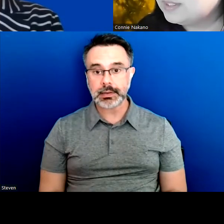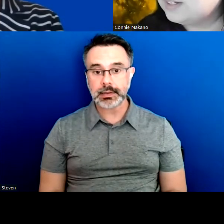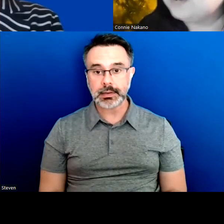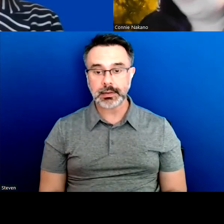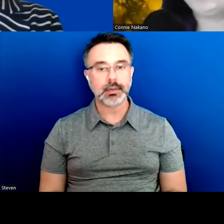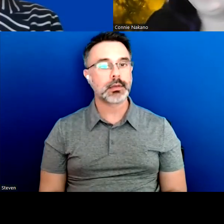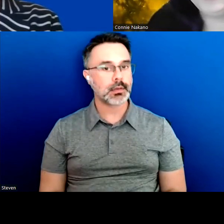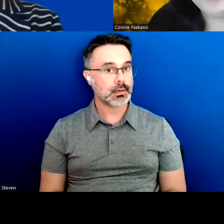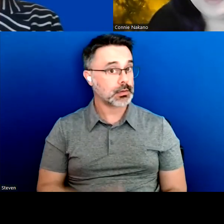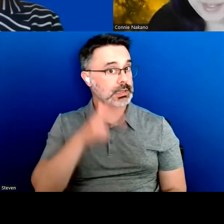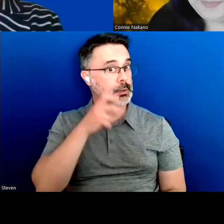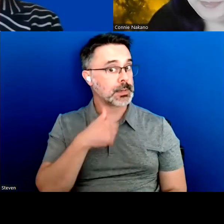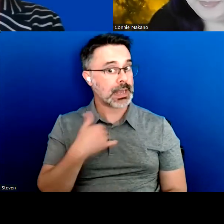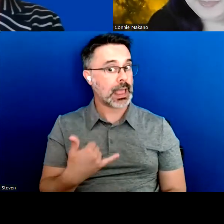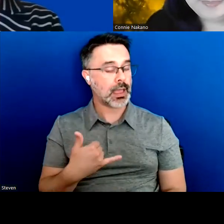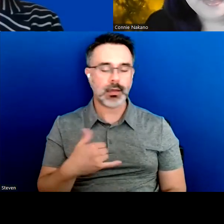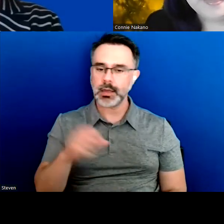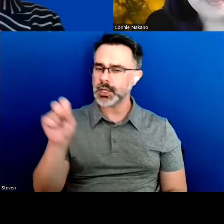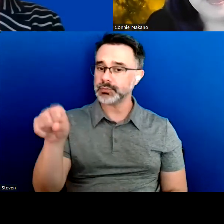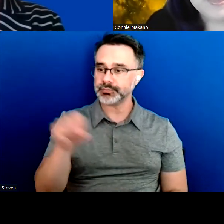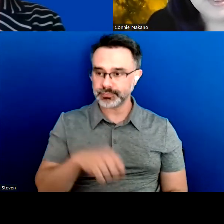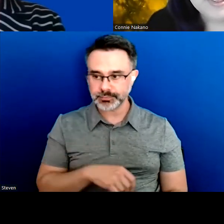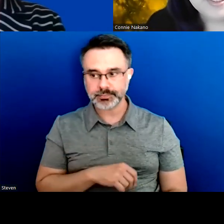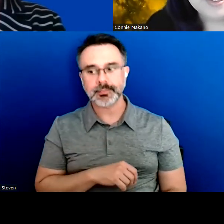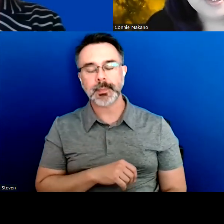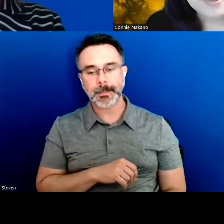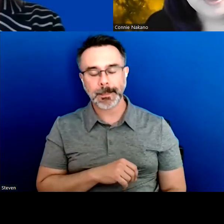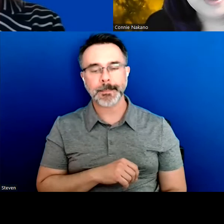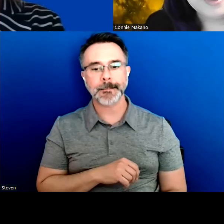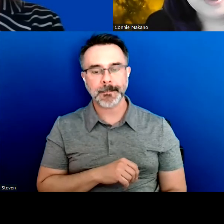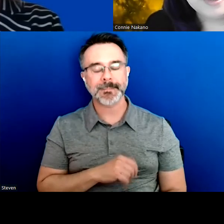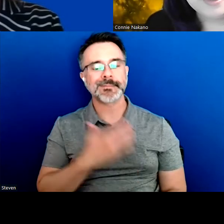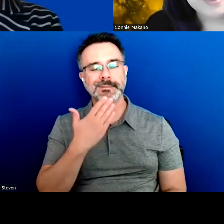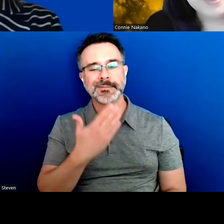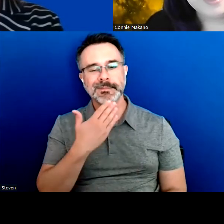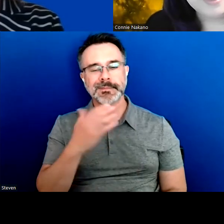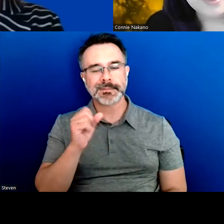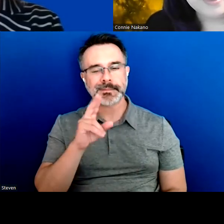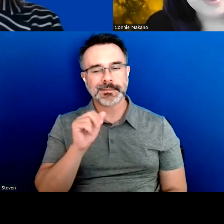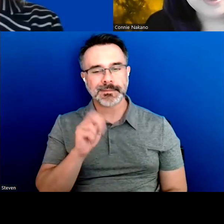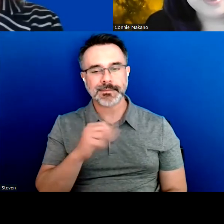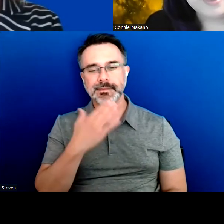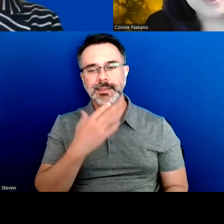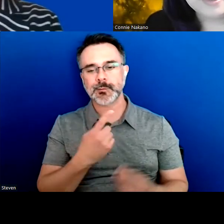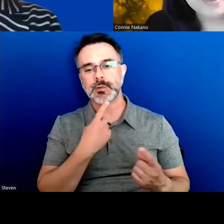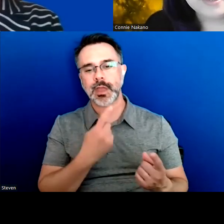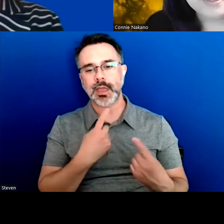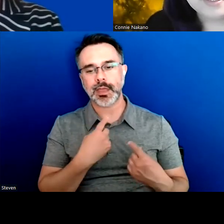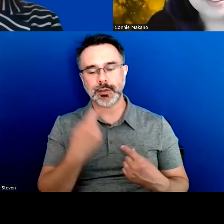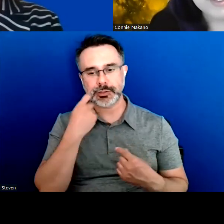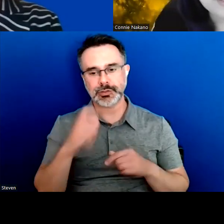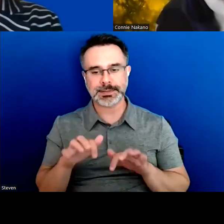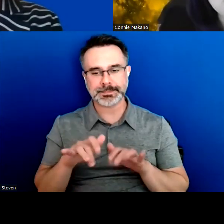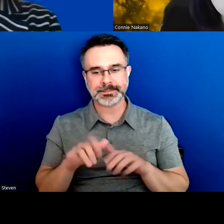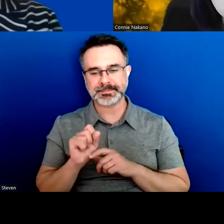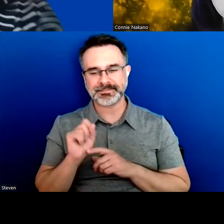There. Can you hear me now? Yep. Okay. Thank you, Susan, and thank you for answering my question that I put in the chat,